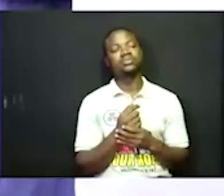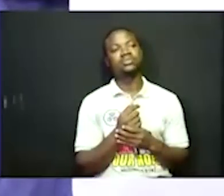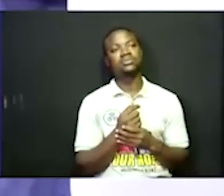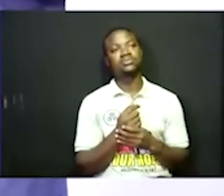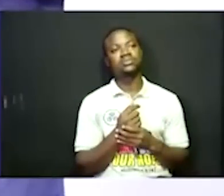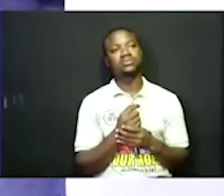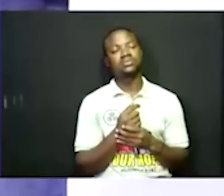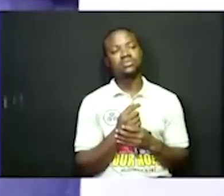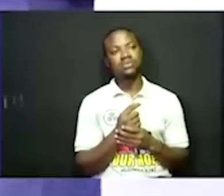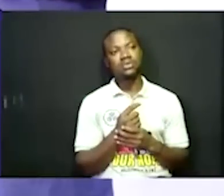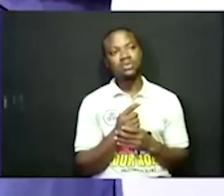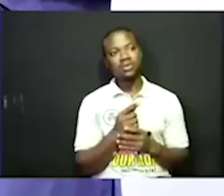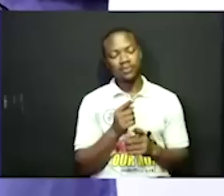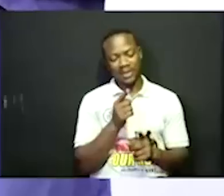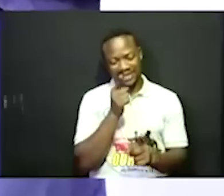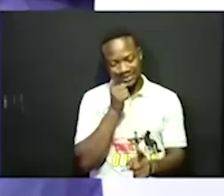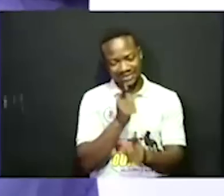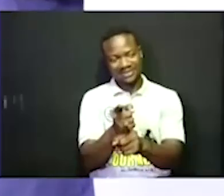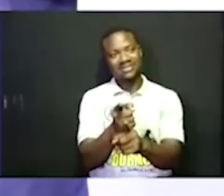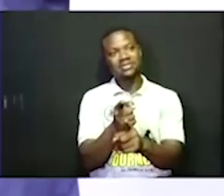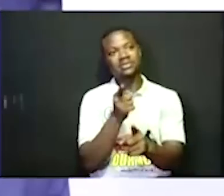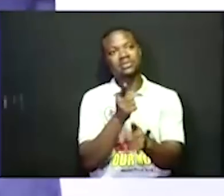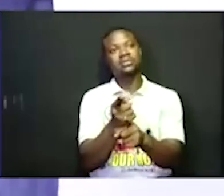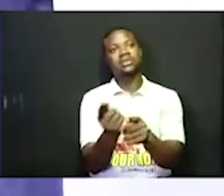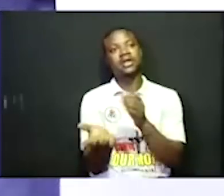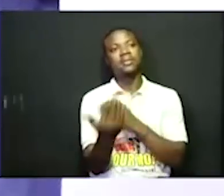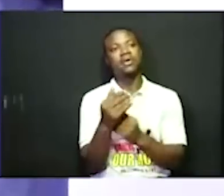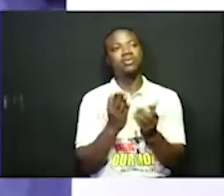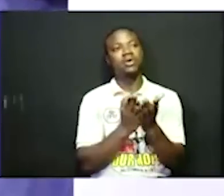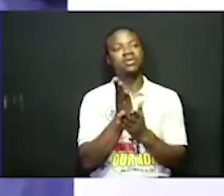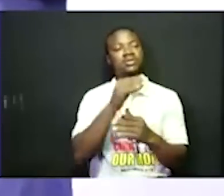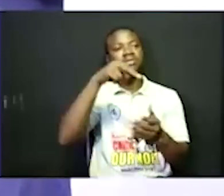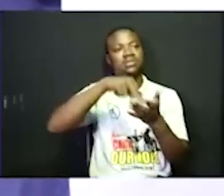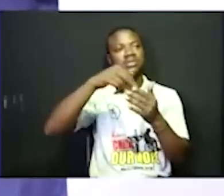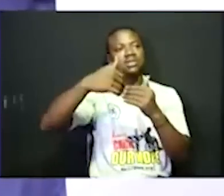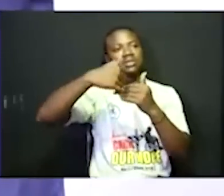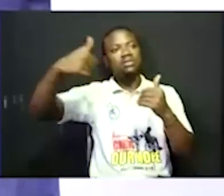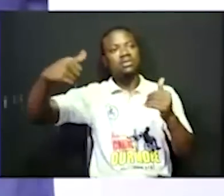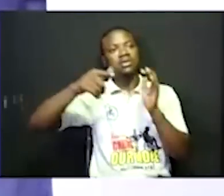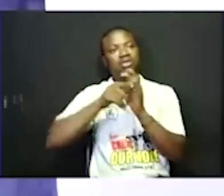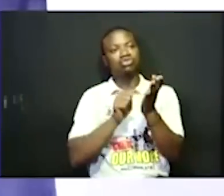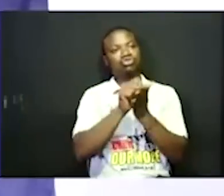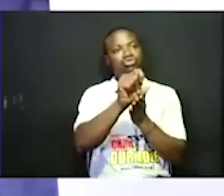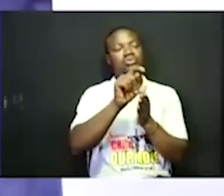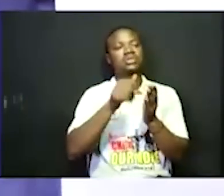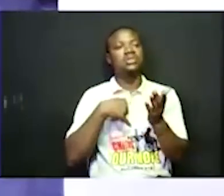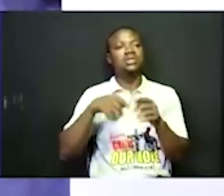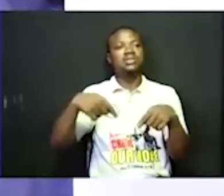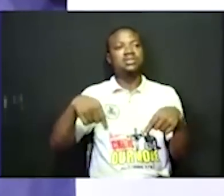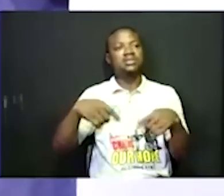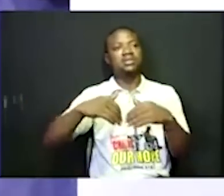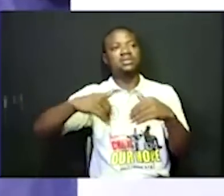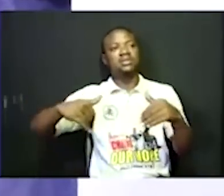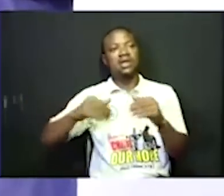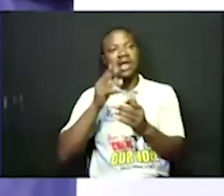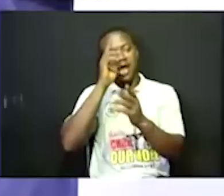Unrighteousness stands at a distance. Truth has stumbled in the streets. Honesty cannot